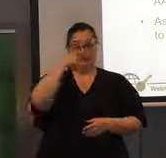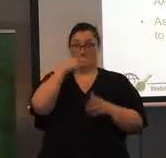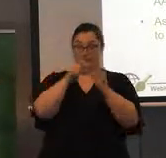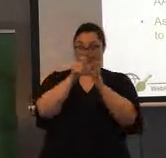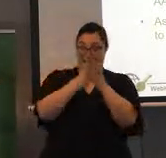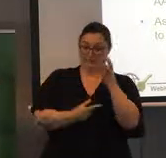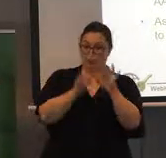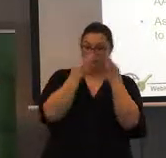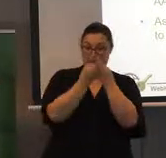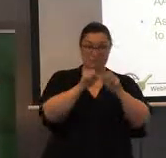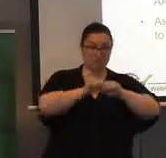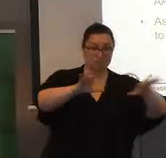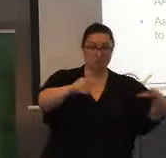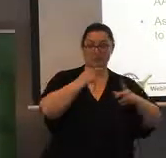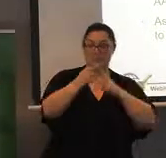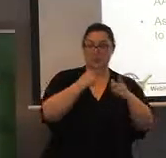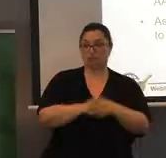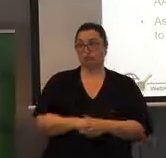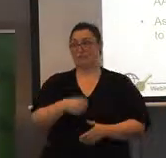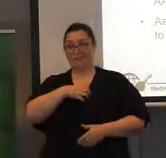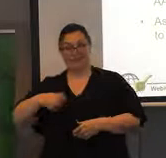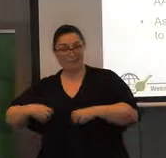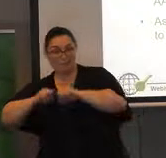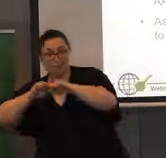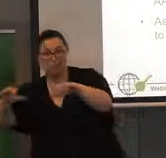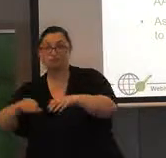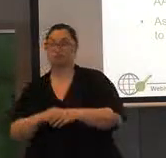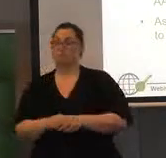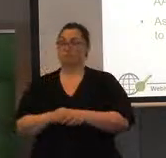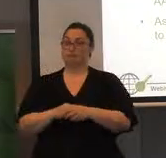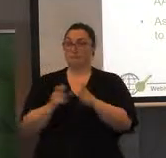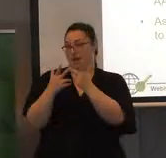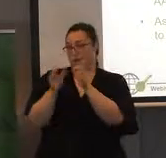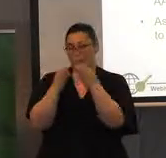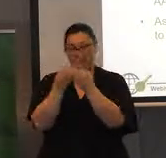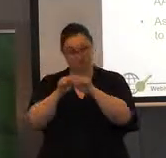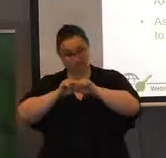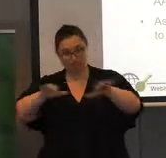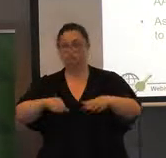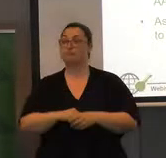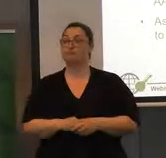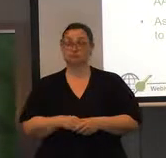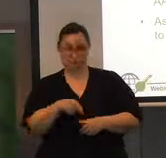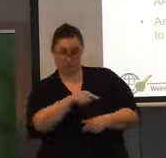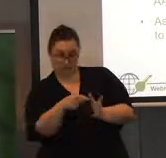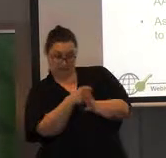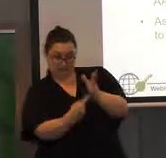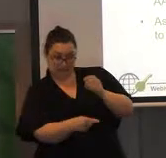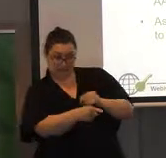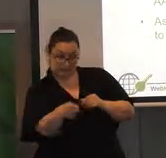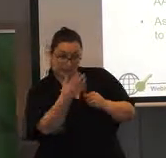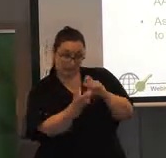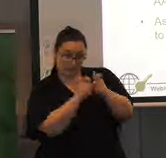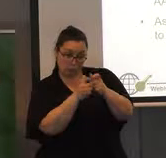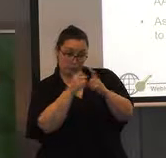this information out. The Australian government, state governments, all organizations are telling people with disabilities that if you have problems with a